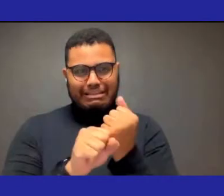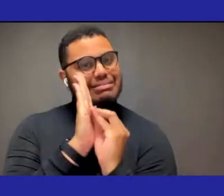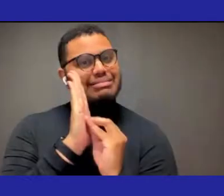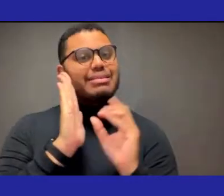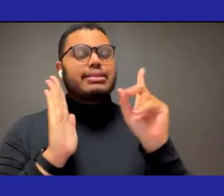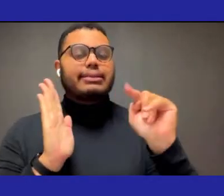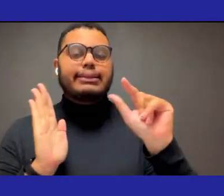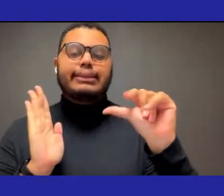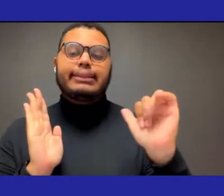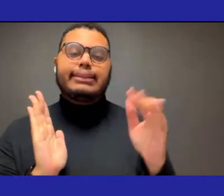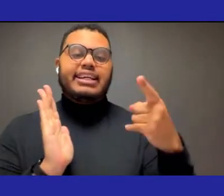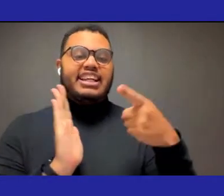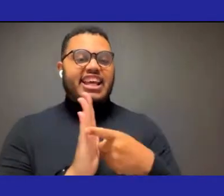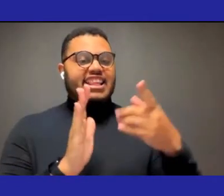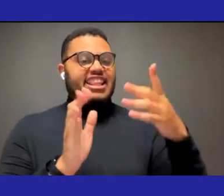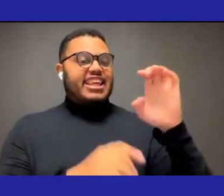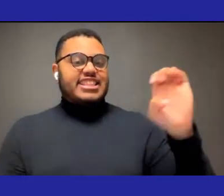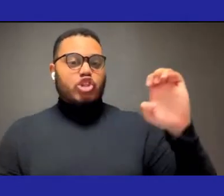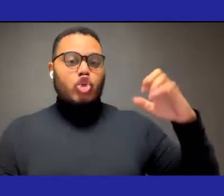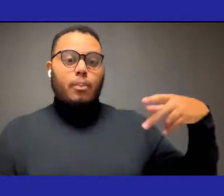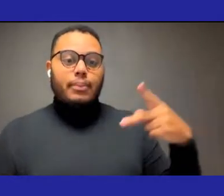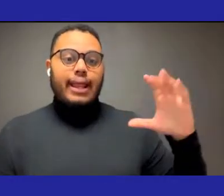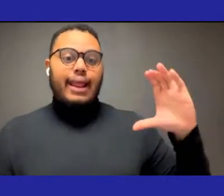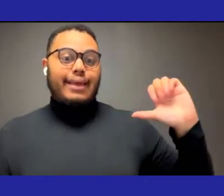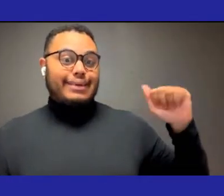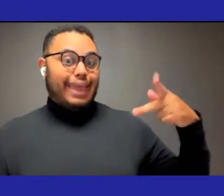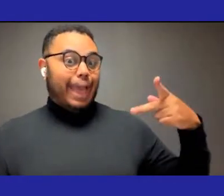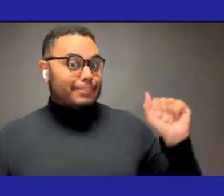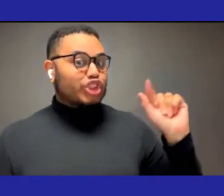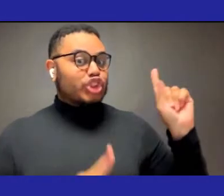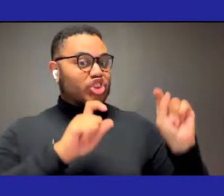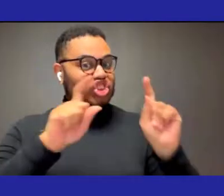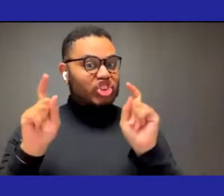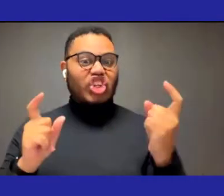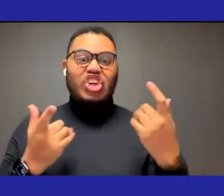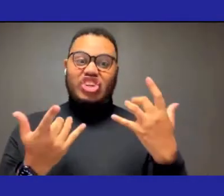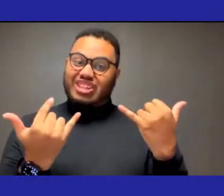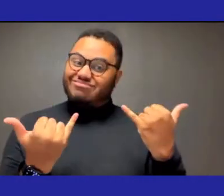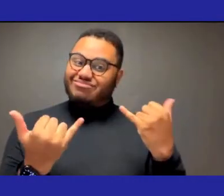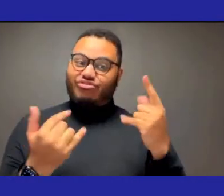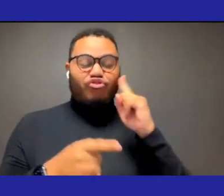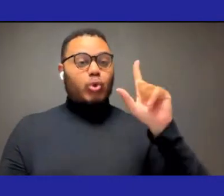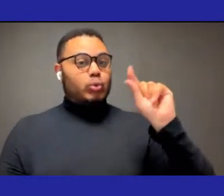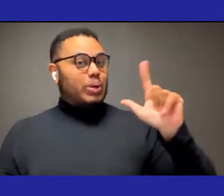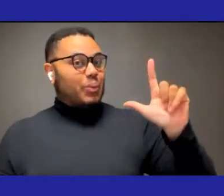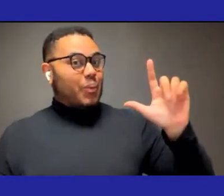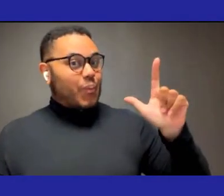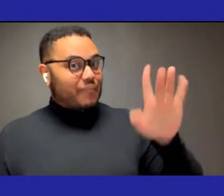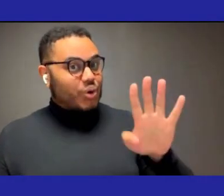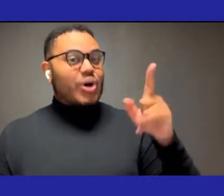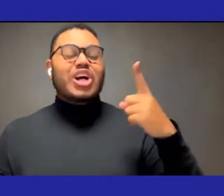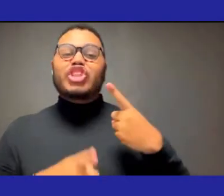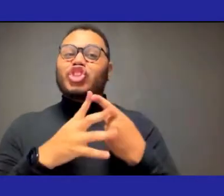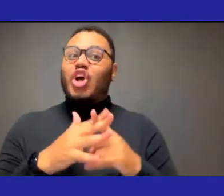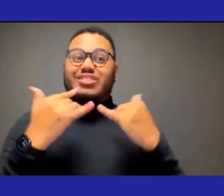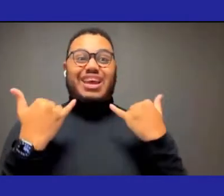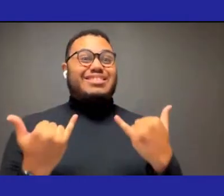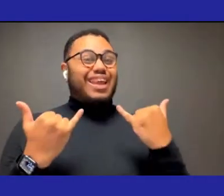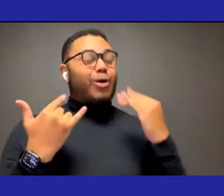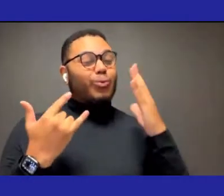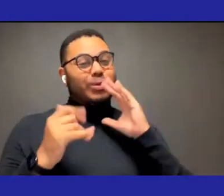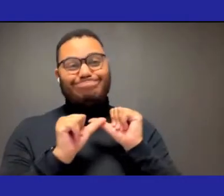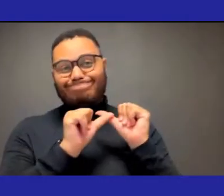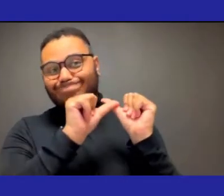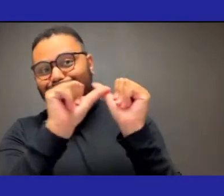is for 2024 is taking place right now. It ends at the end of May. That data incorporates 20%